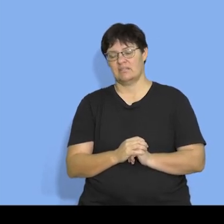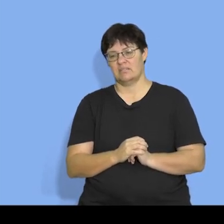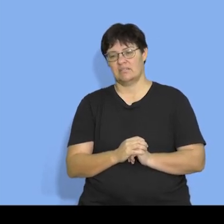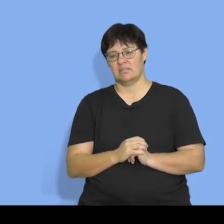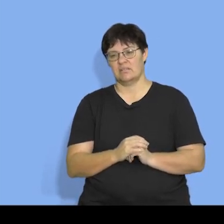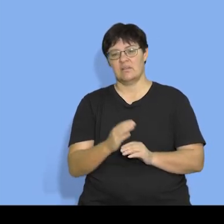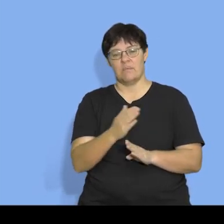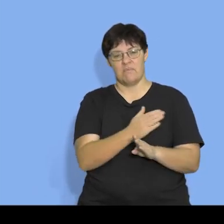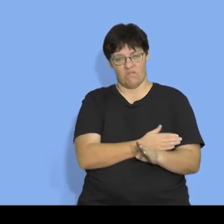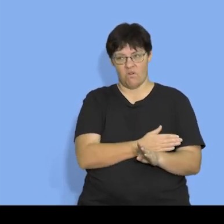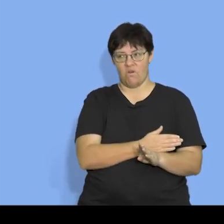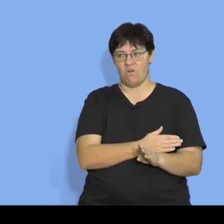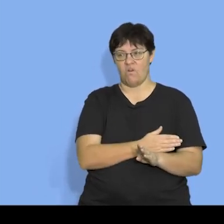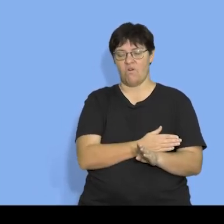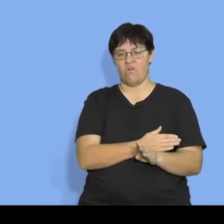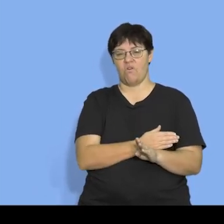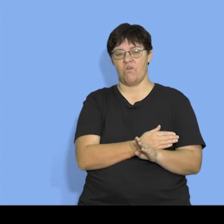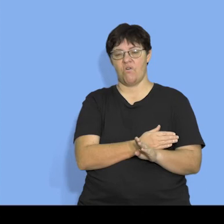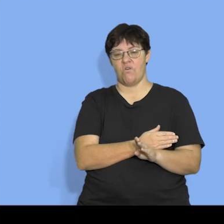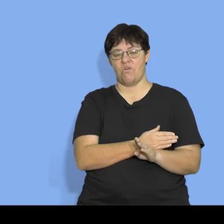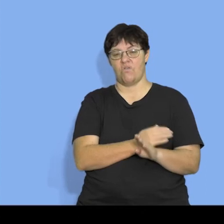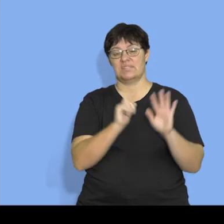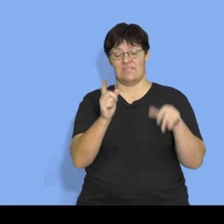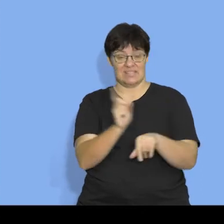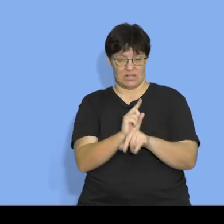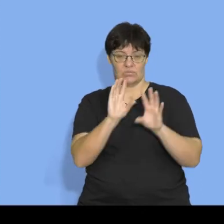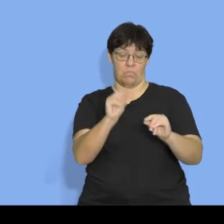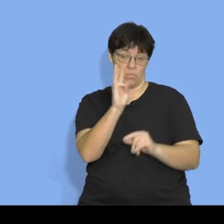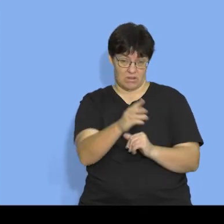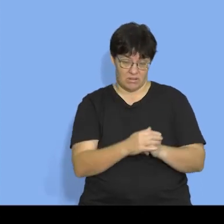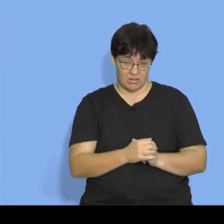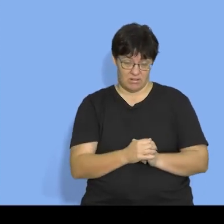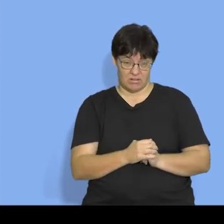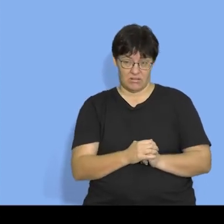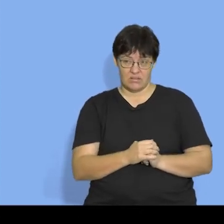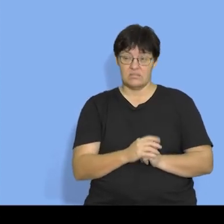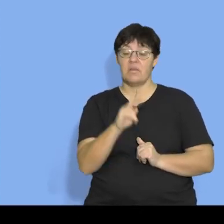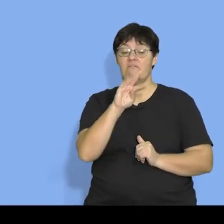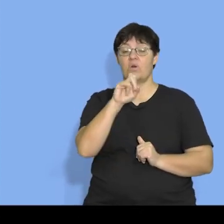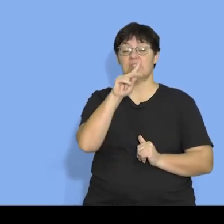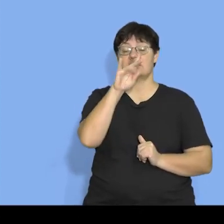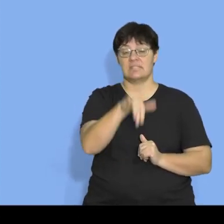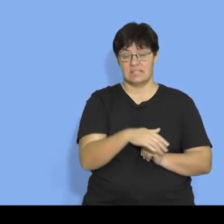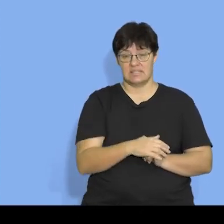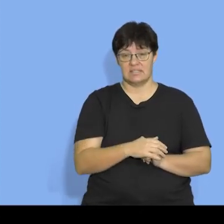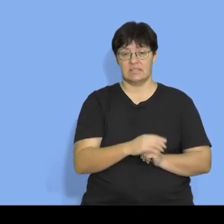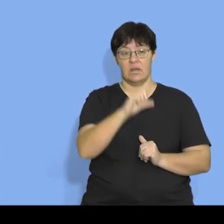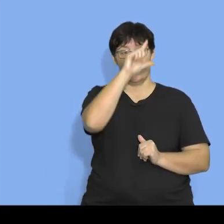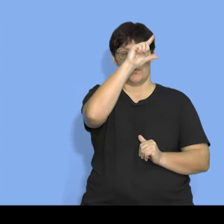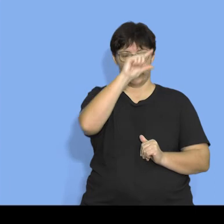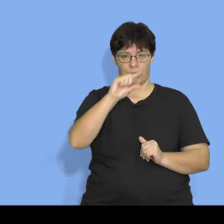stop before the 7th second, okay? So what this is telling me is that my velocity is